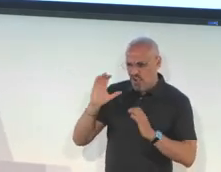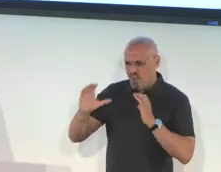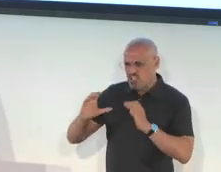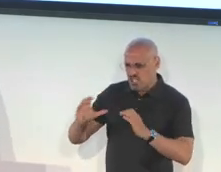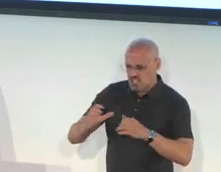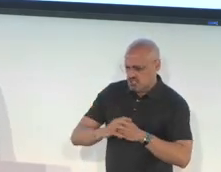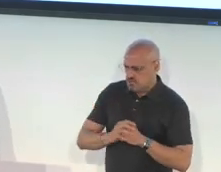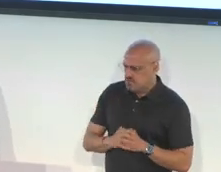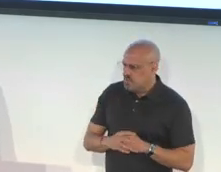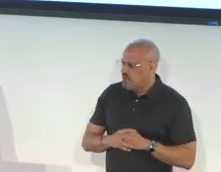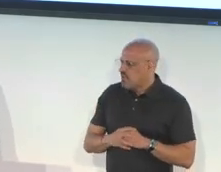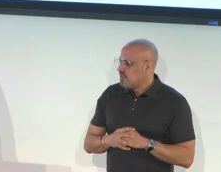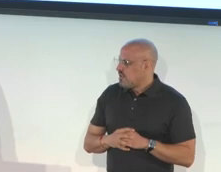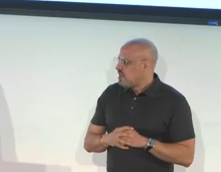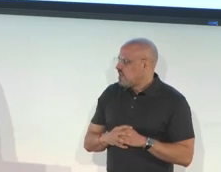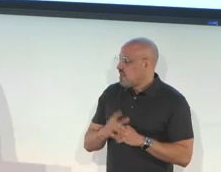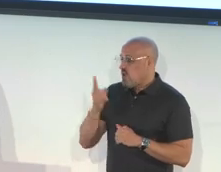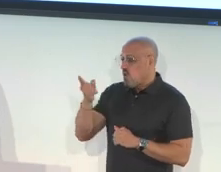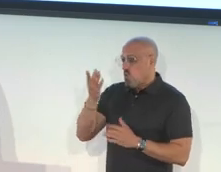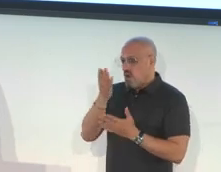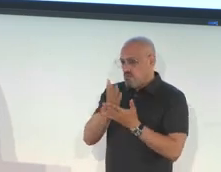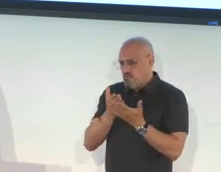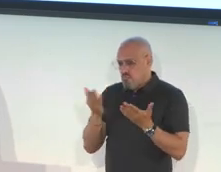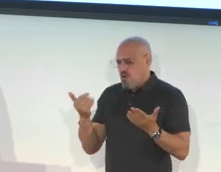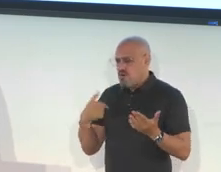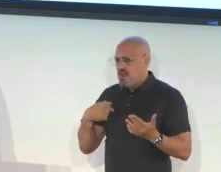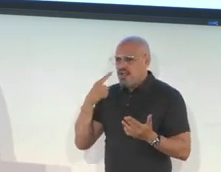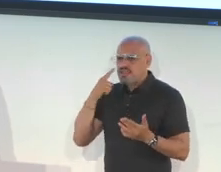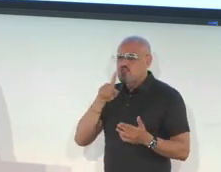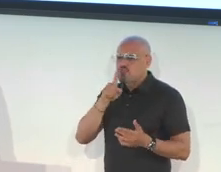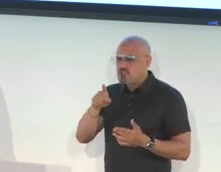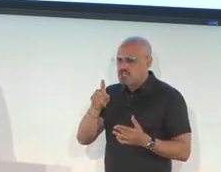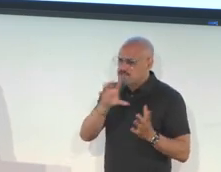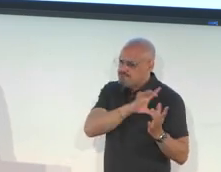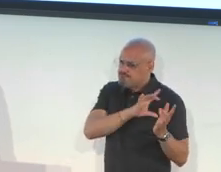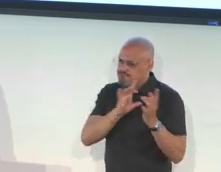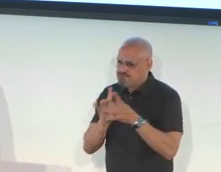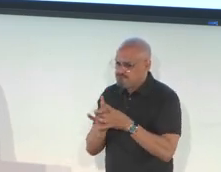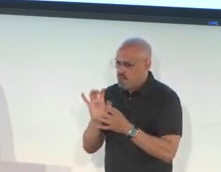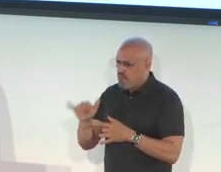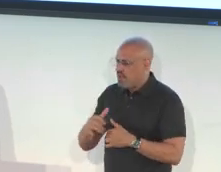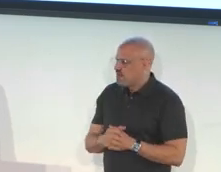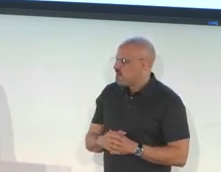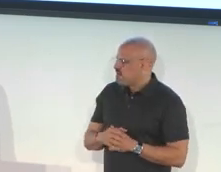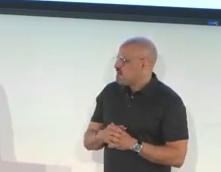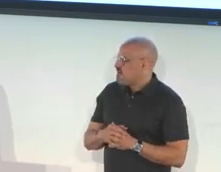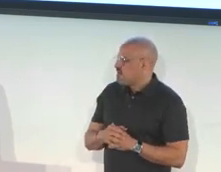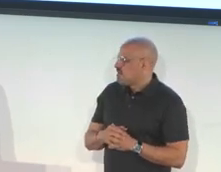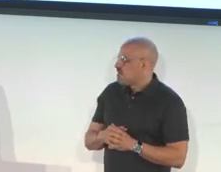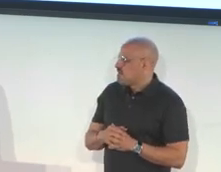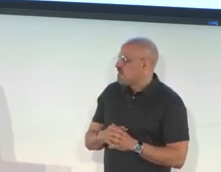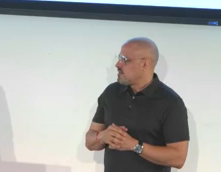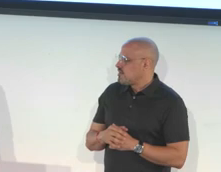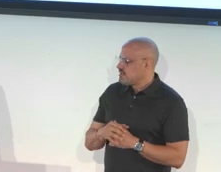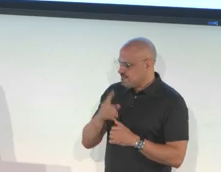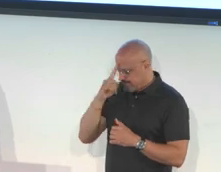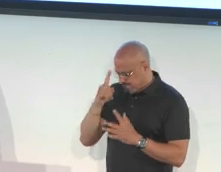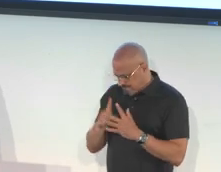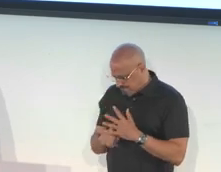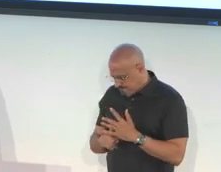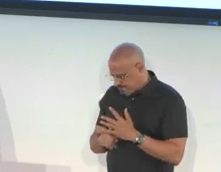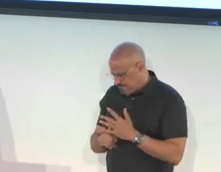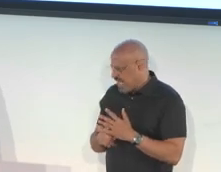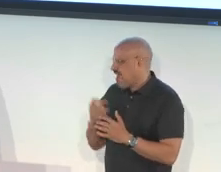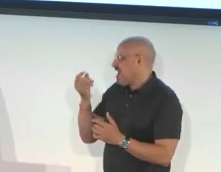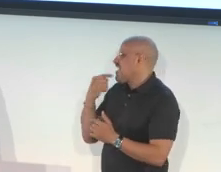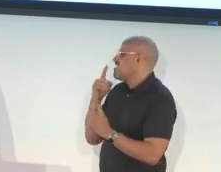conversation. One aspect that I think kind of really ties into that is, I've got lost what my thought went. I'll come